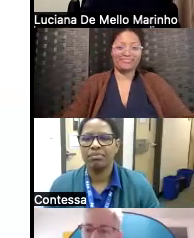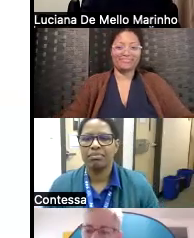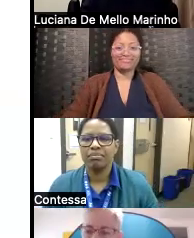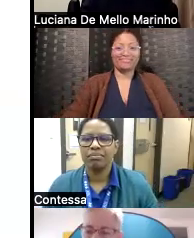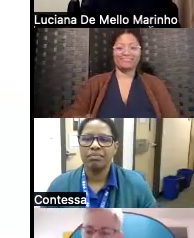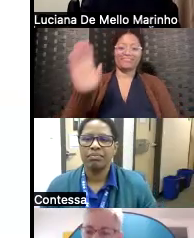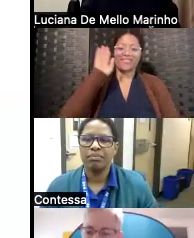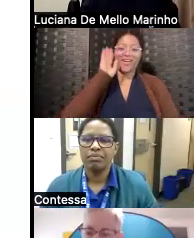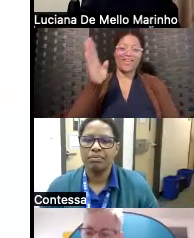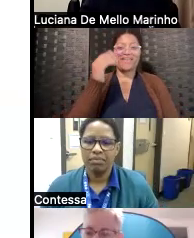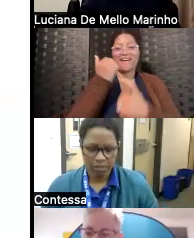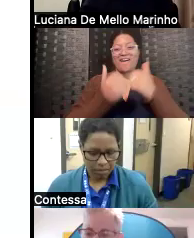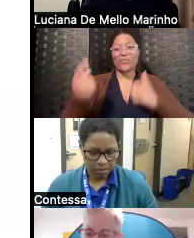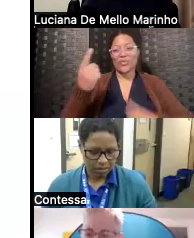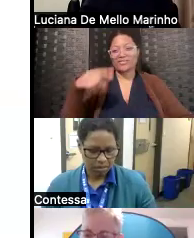Okay, the recording's on now.